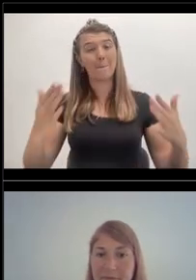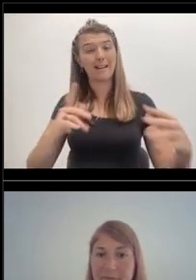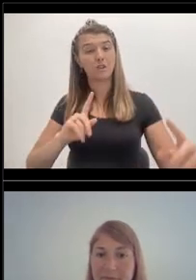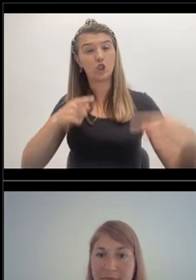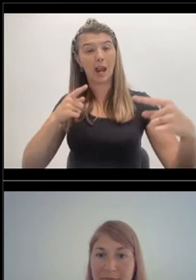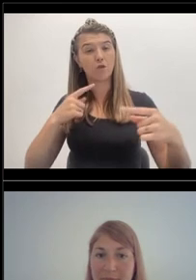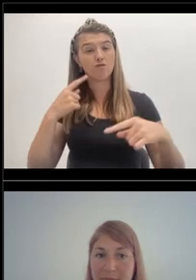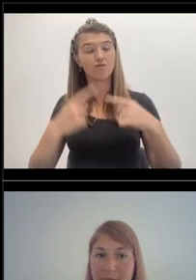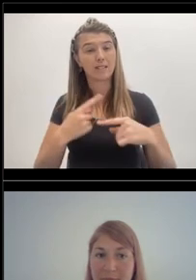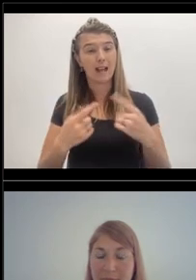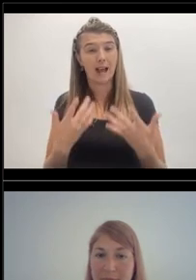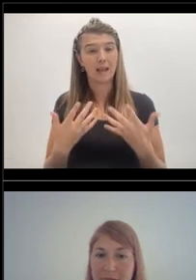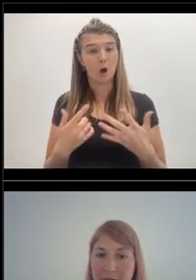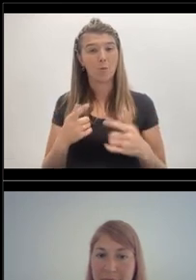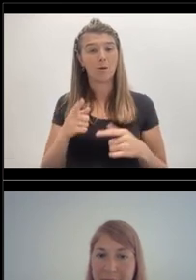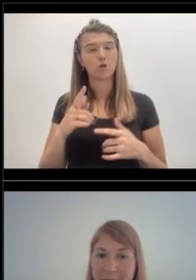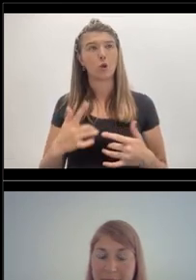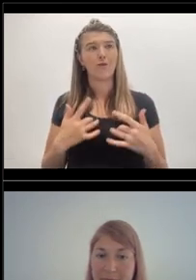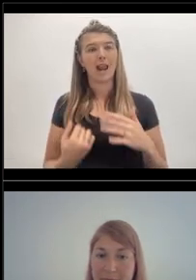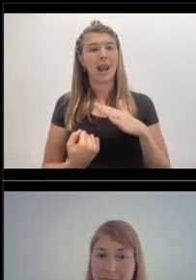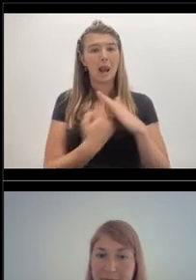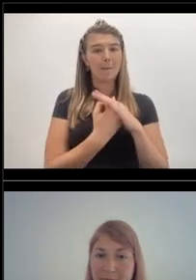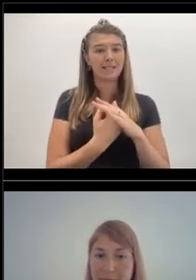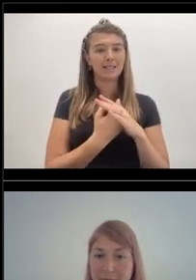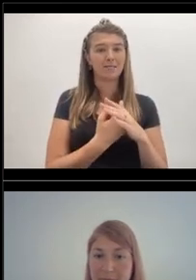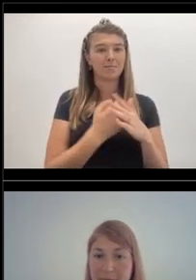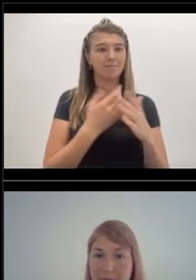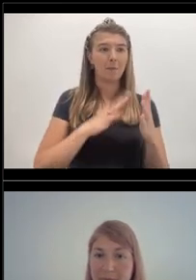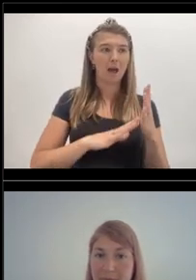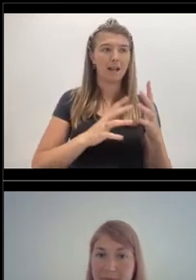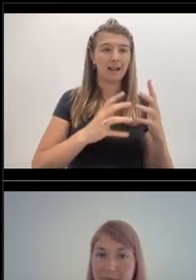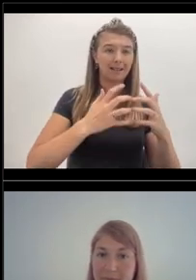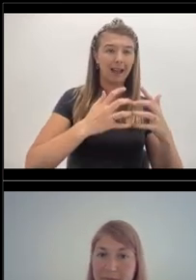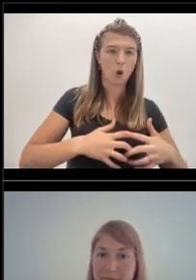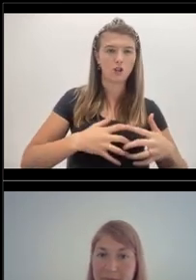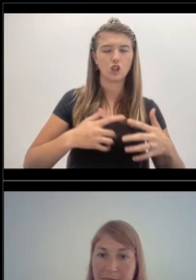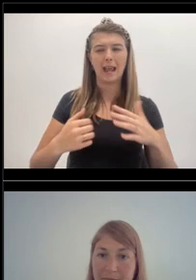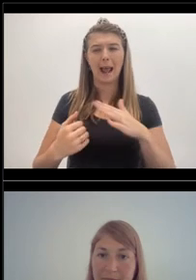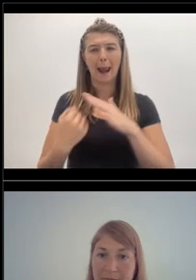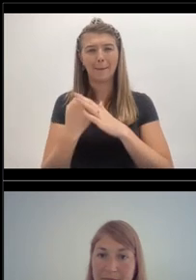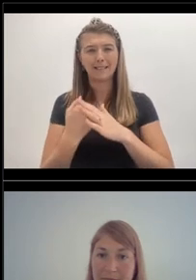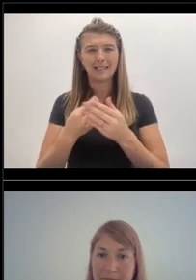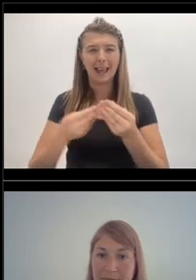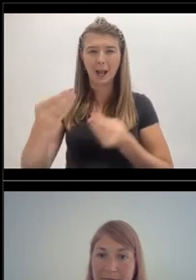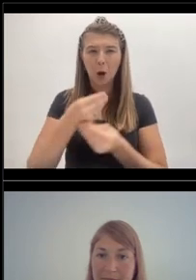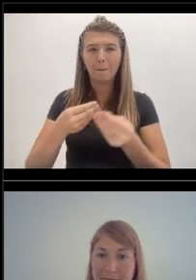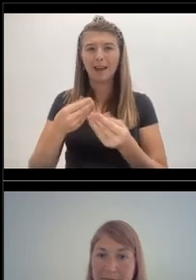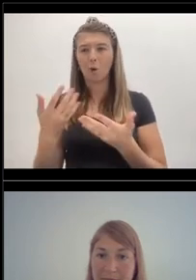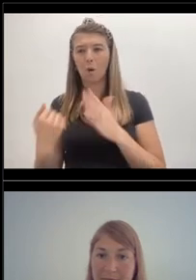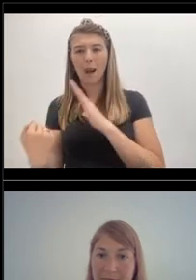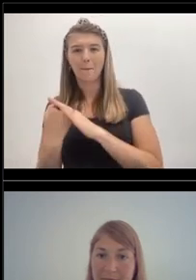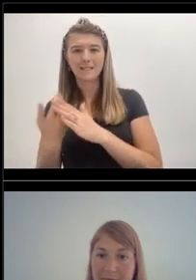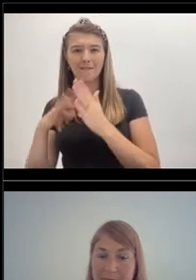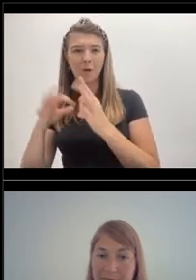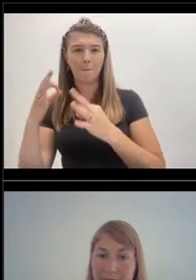more limited by technology, is it economic reasons, or is it policy? And is that to do with how